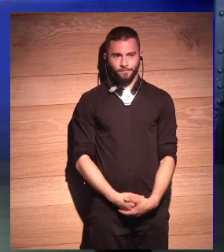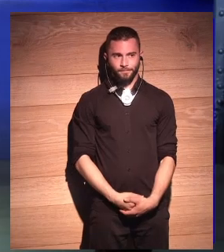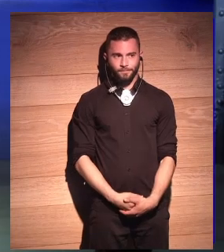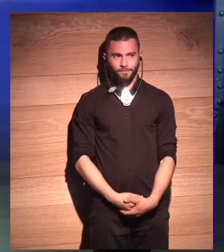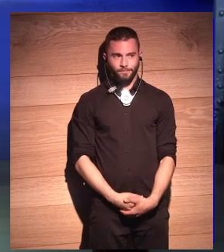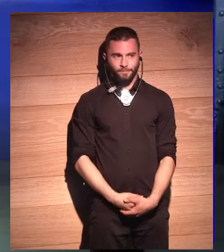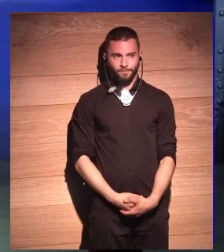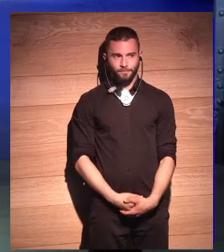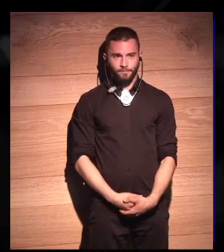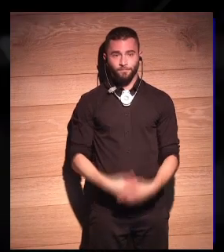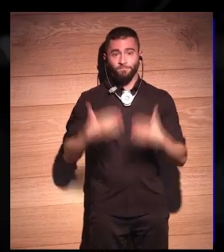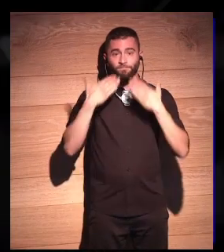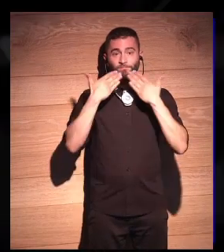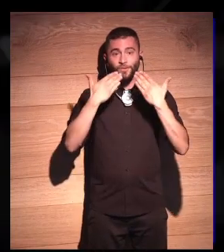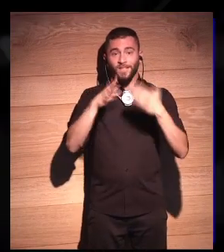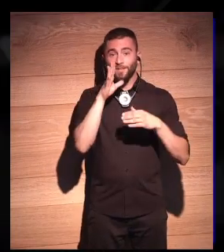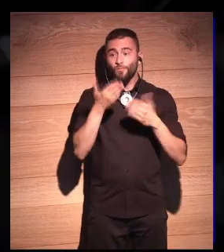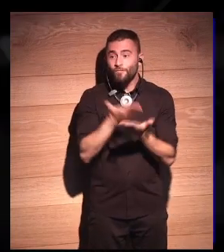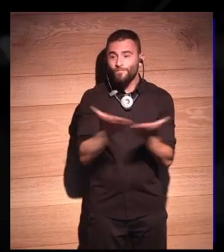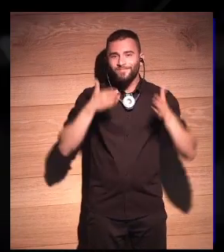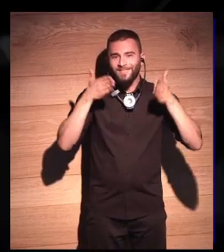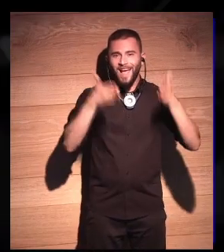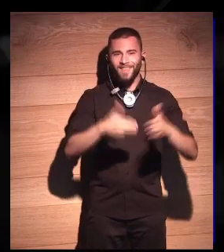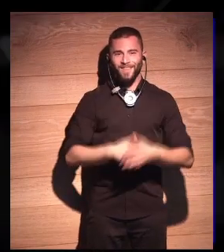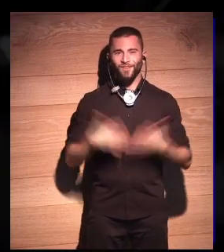Thank you for your attention.